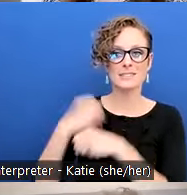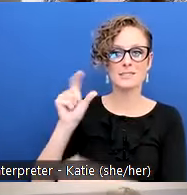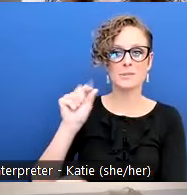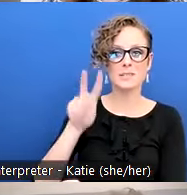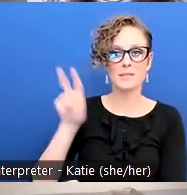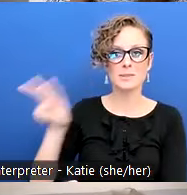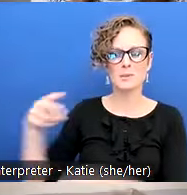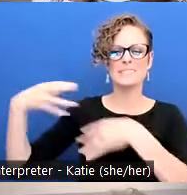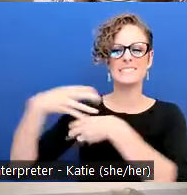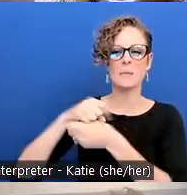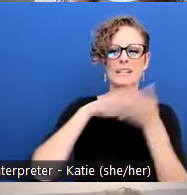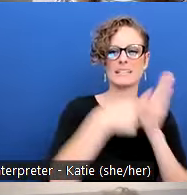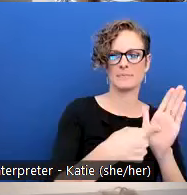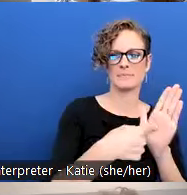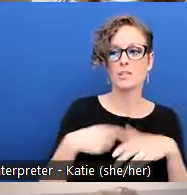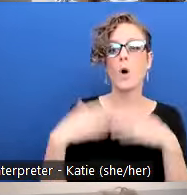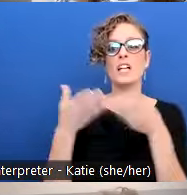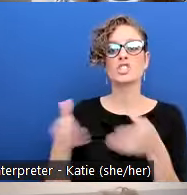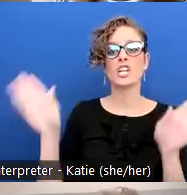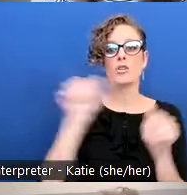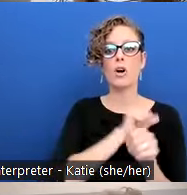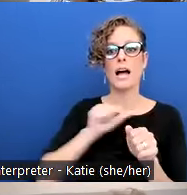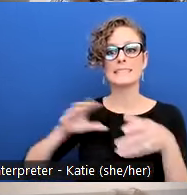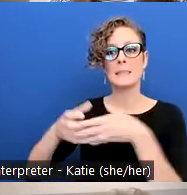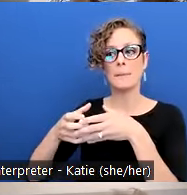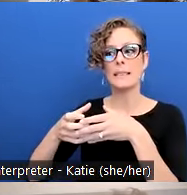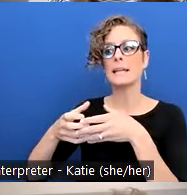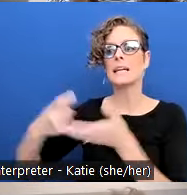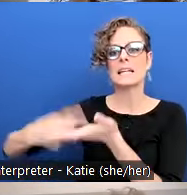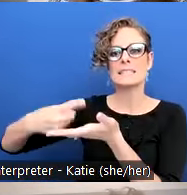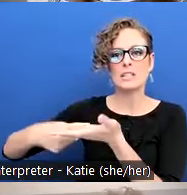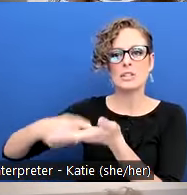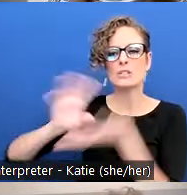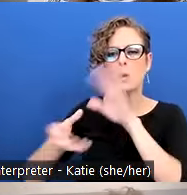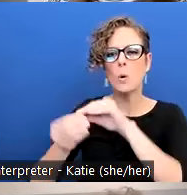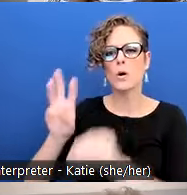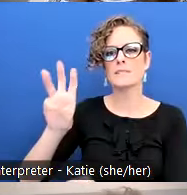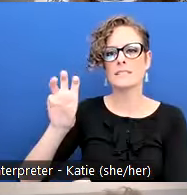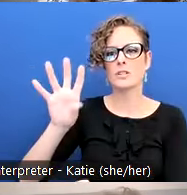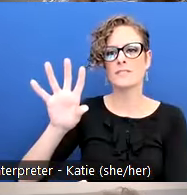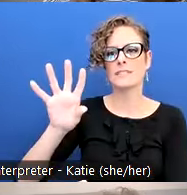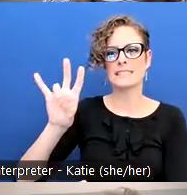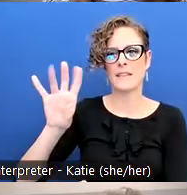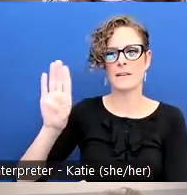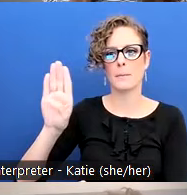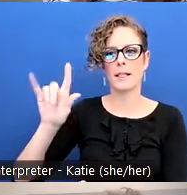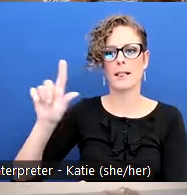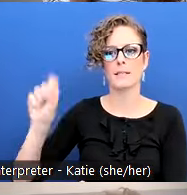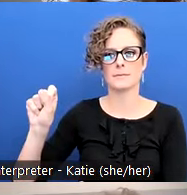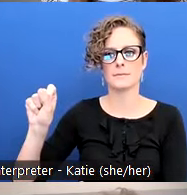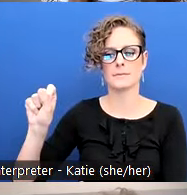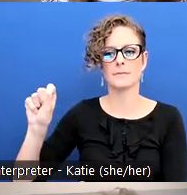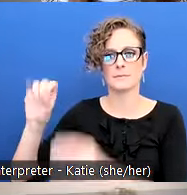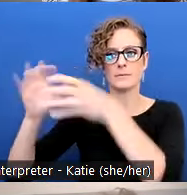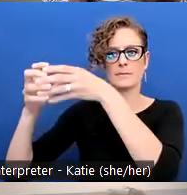Assembly considered a total of 657 bills this year. About roughly half of